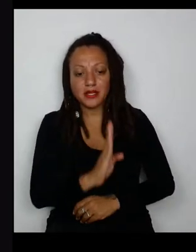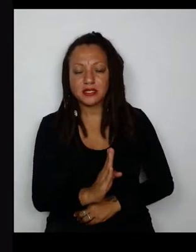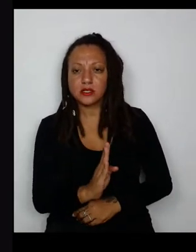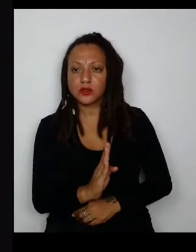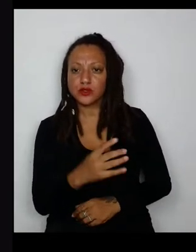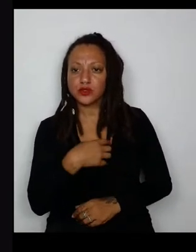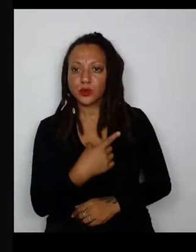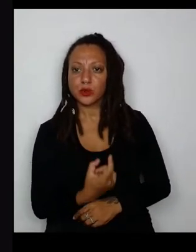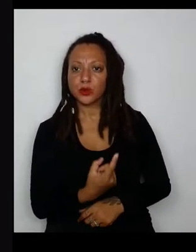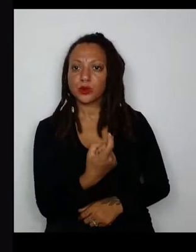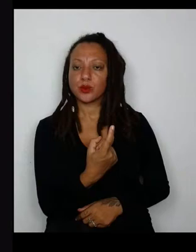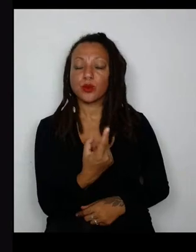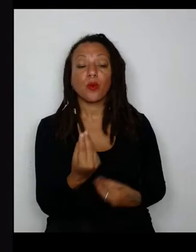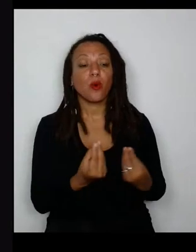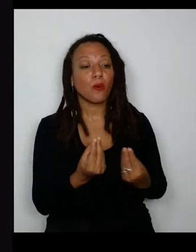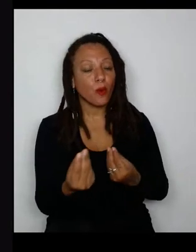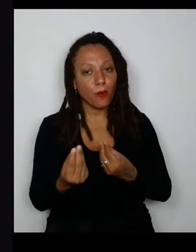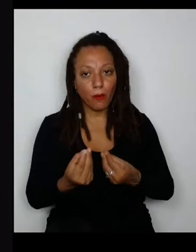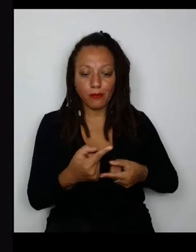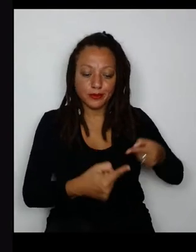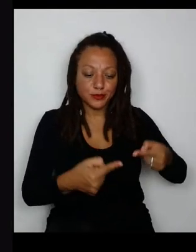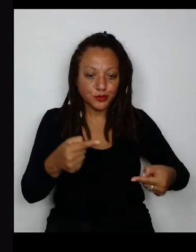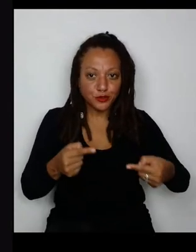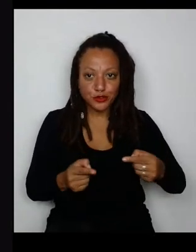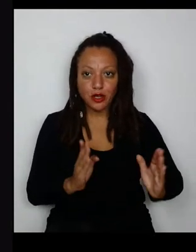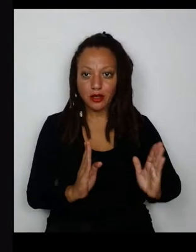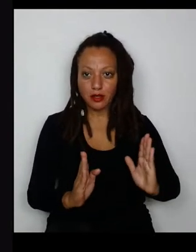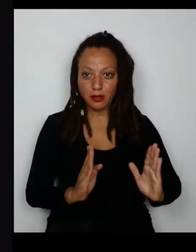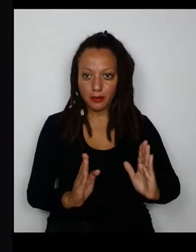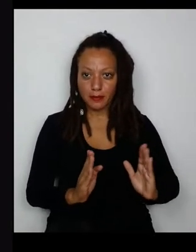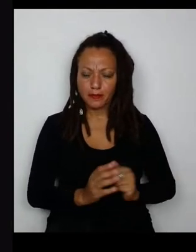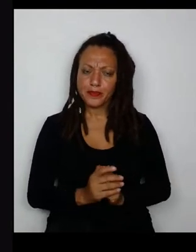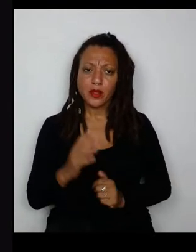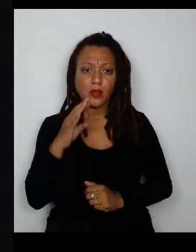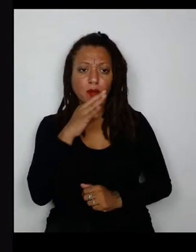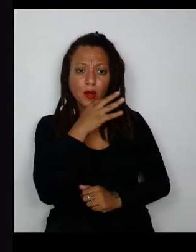so where would they find brazilian art singularity